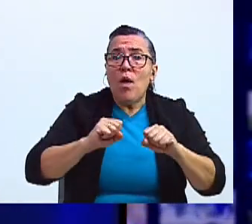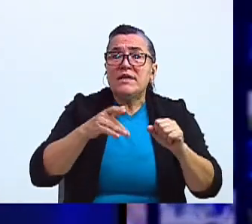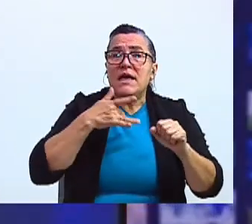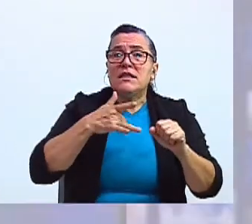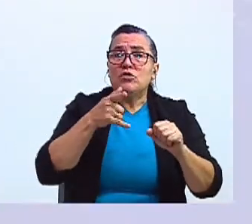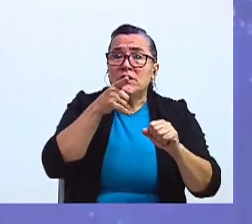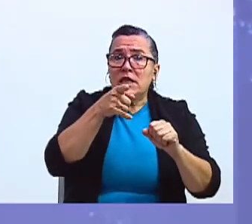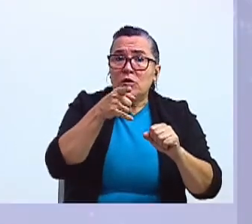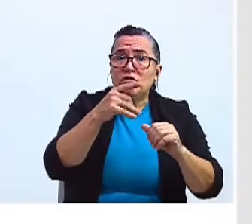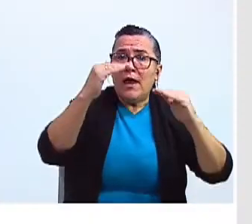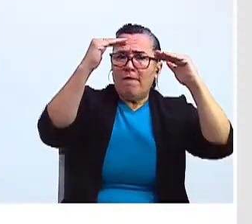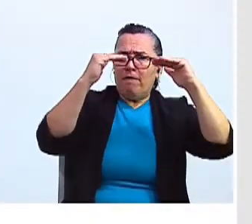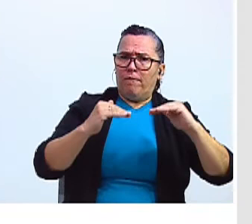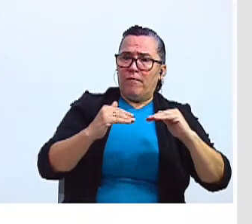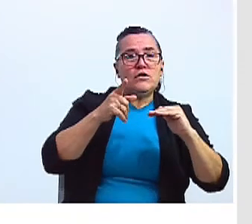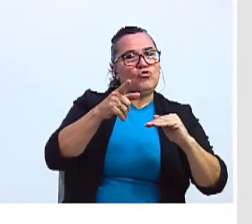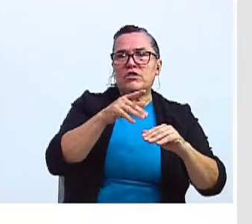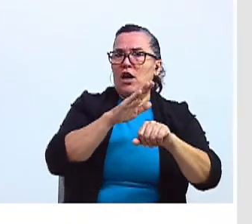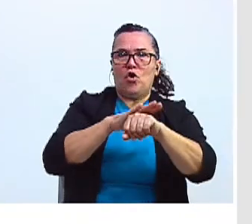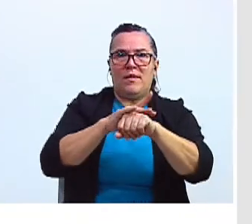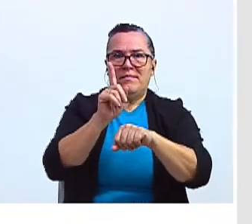your consent.